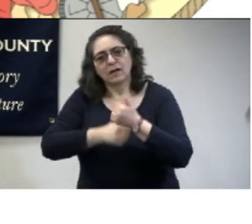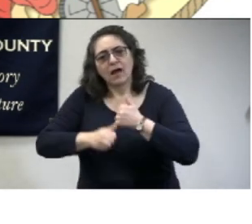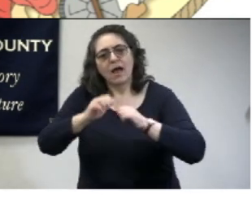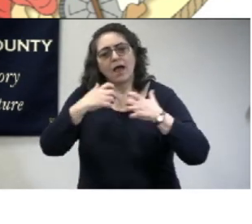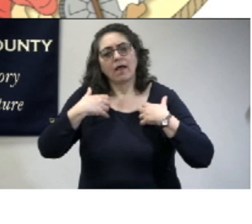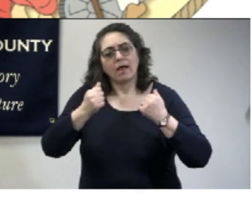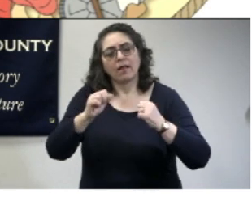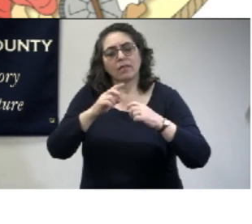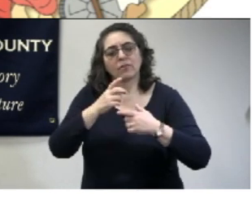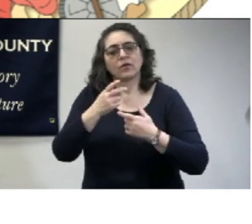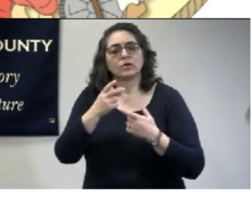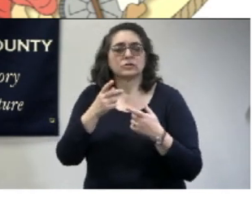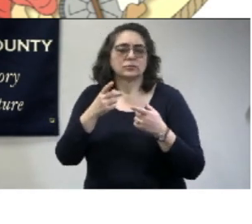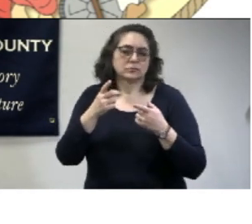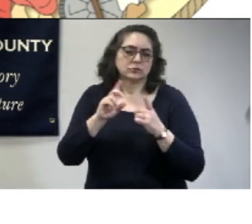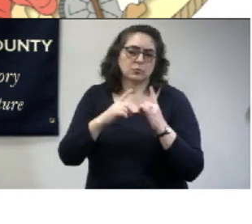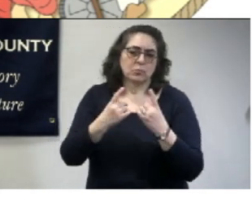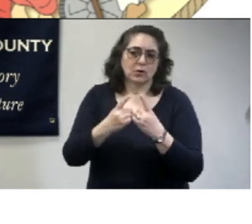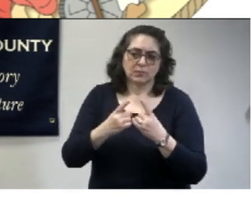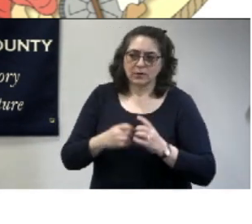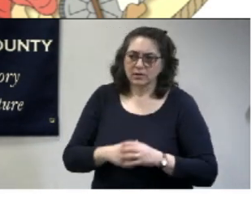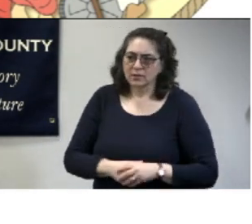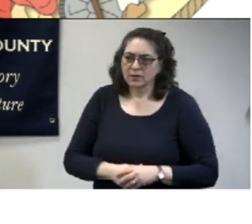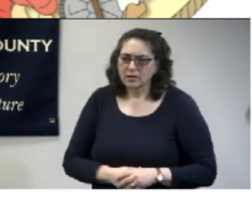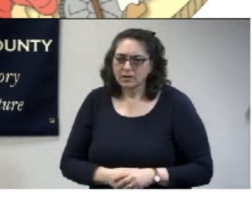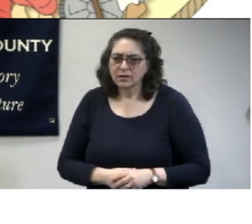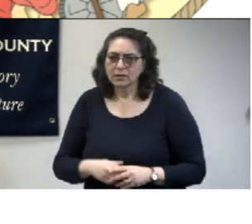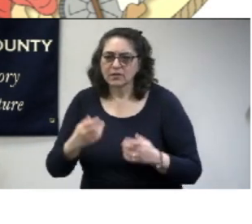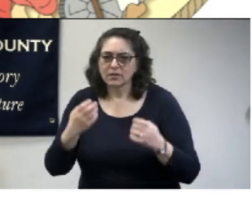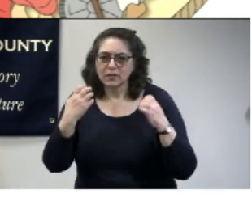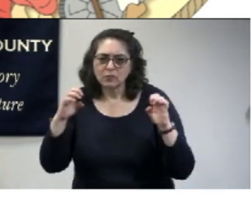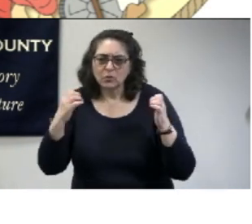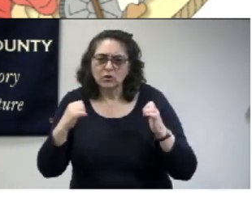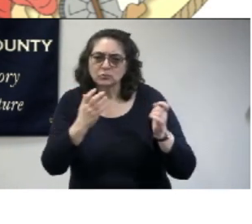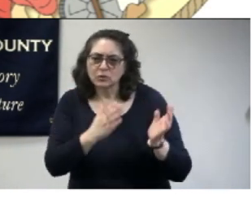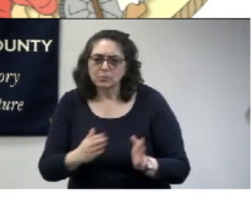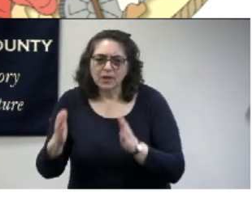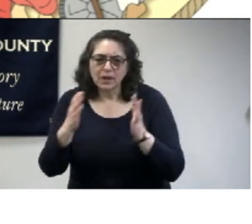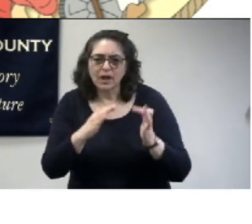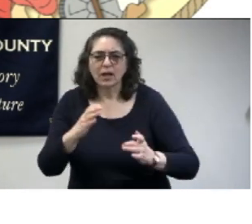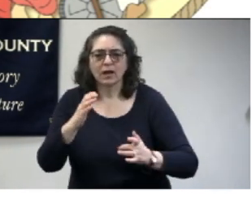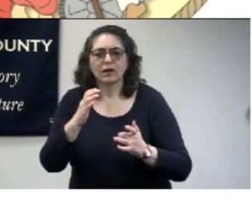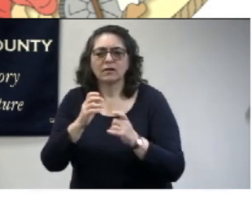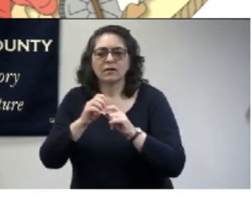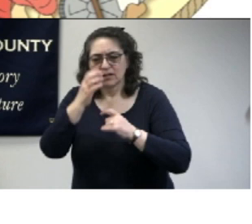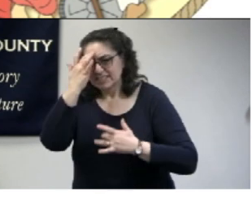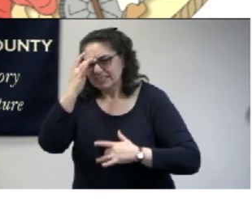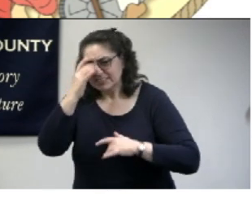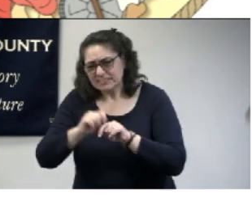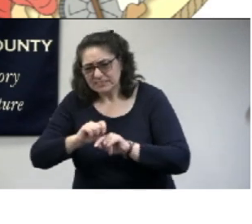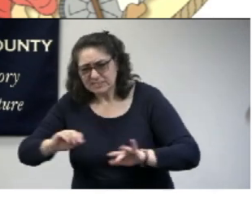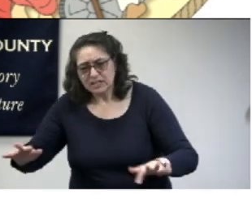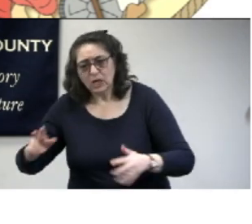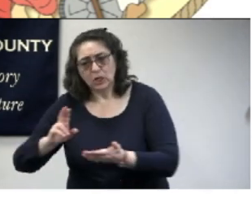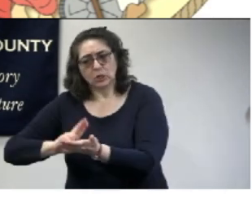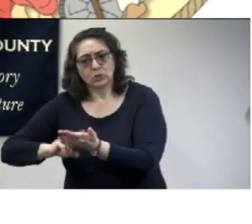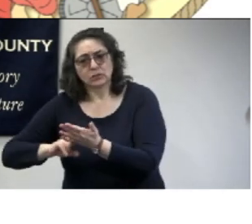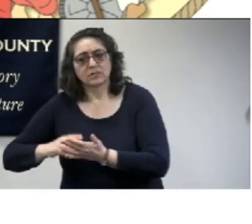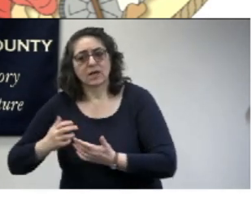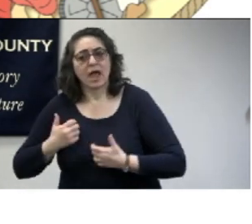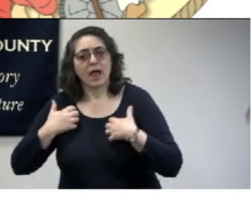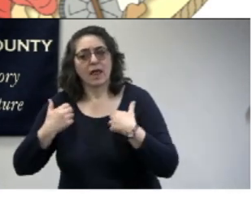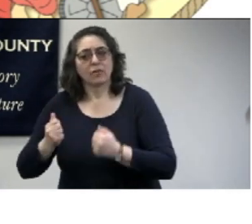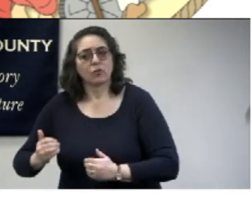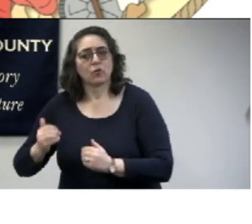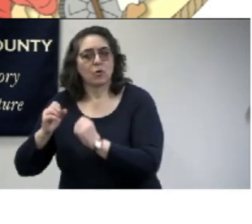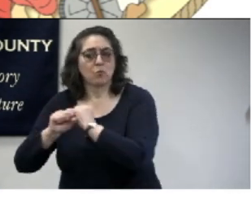divisions. Mosquito, environmental, emergency preparedness, communicable disease and nursing, health promotion and wellness.